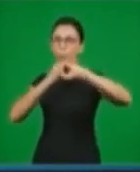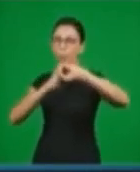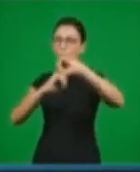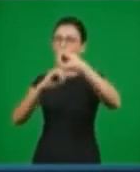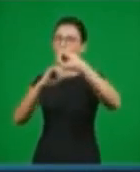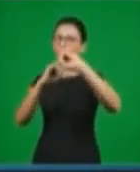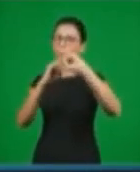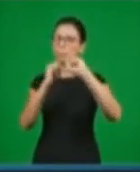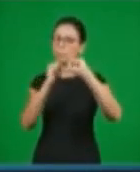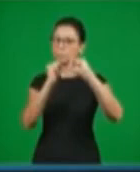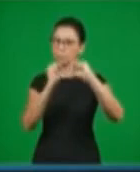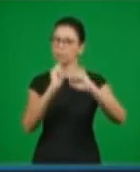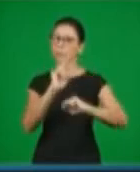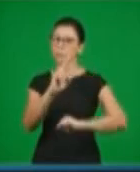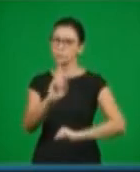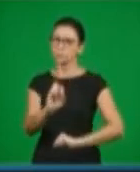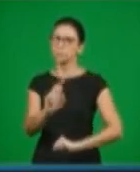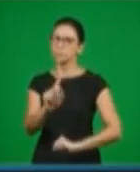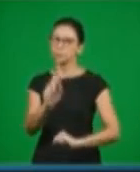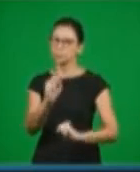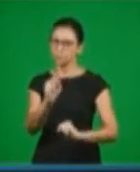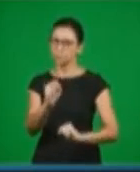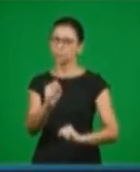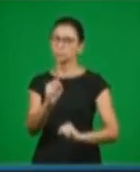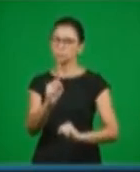The brothers that are here too, you can answer. If you know, God,